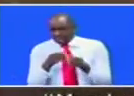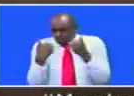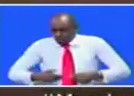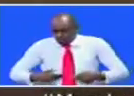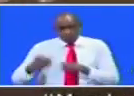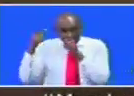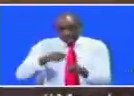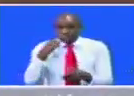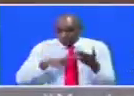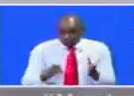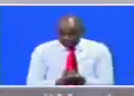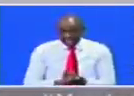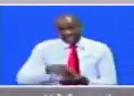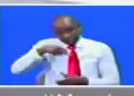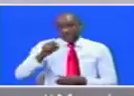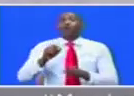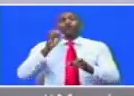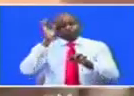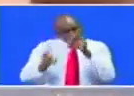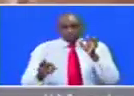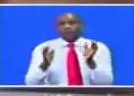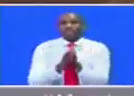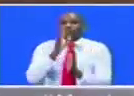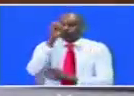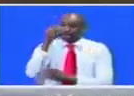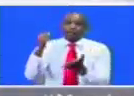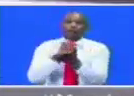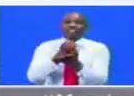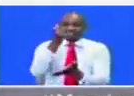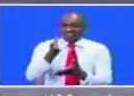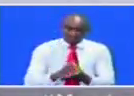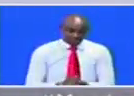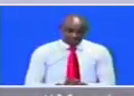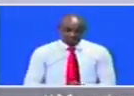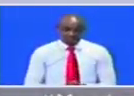who would later set up place the ODM office in Migori Town.